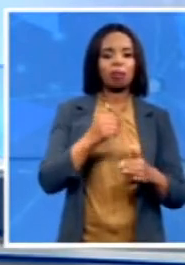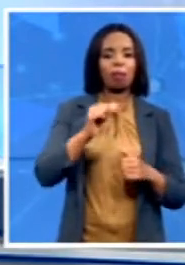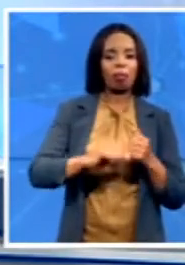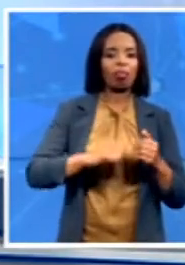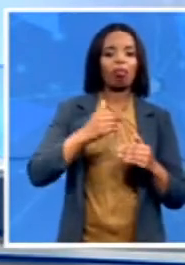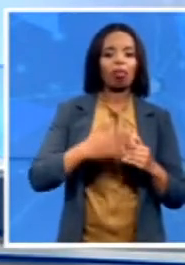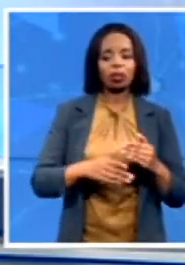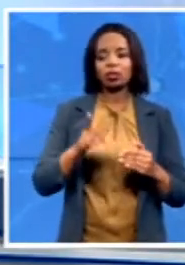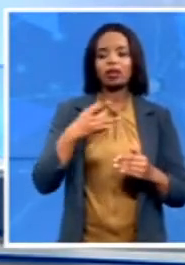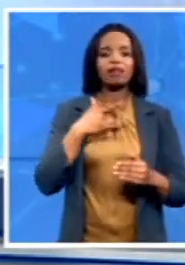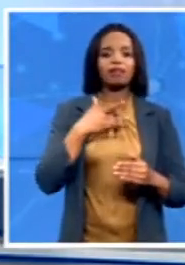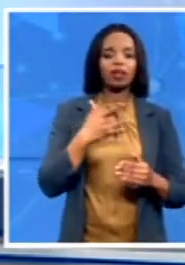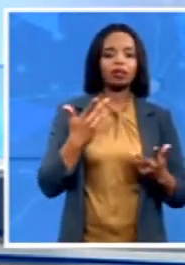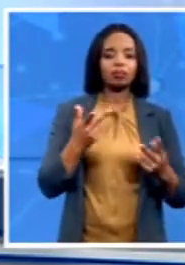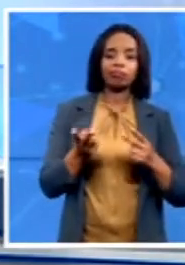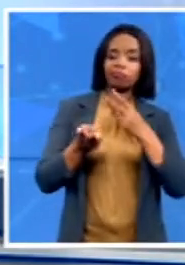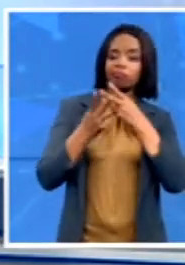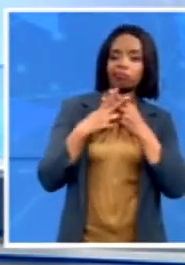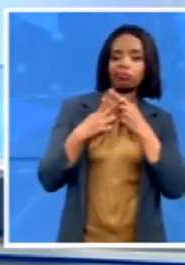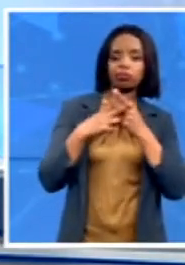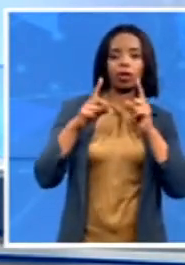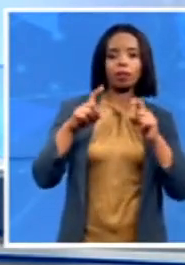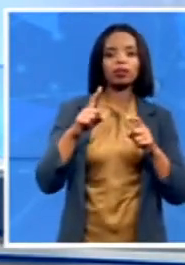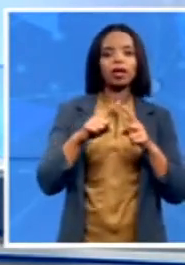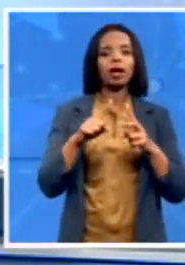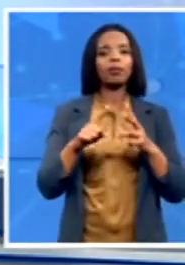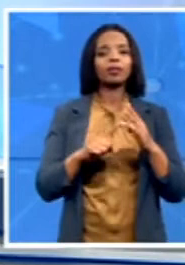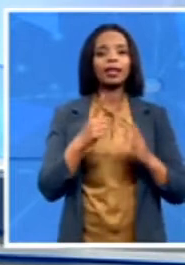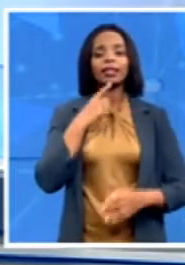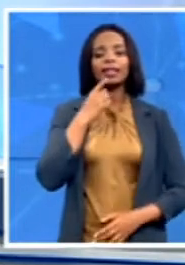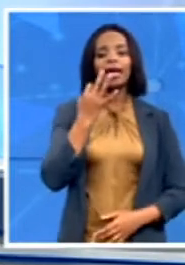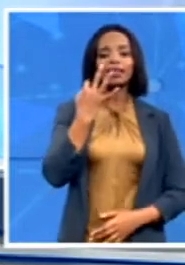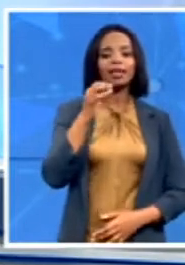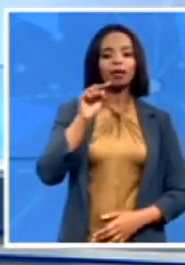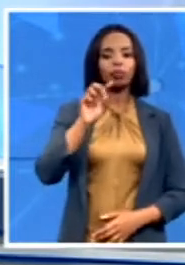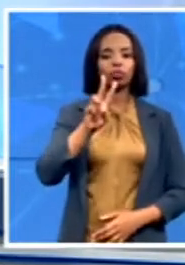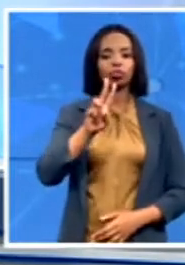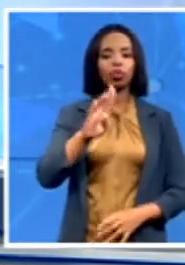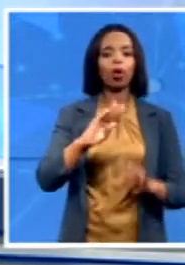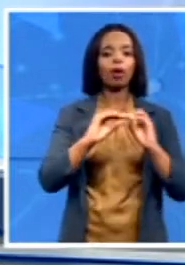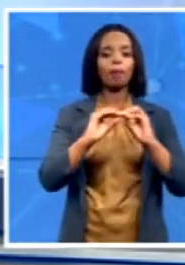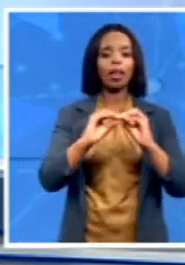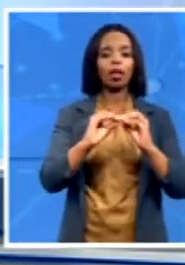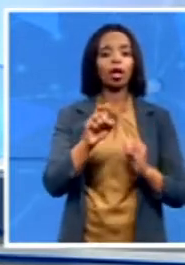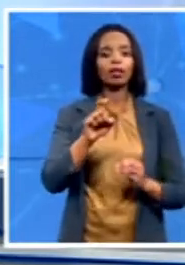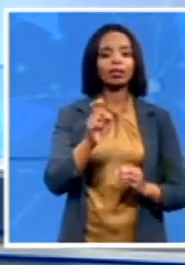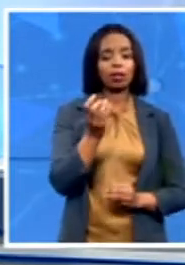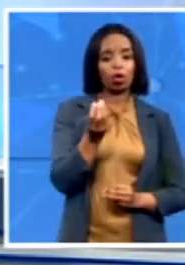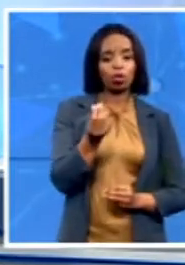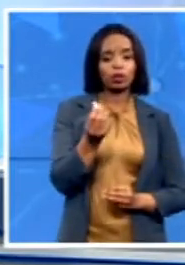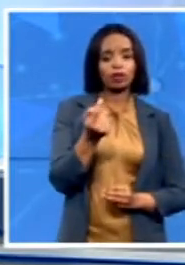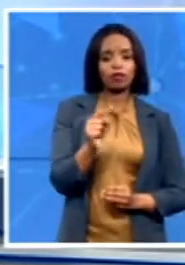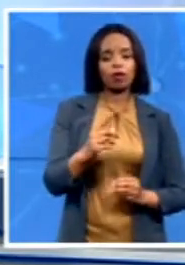Get Counted. He said 3.2 billion rand is what it will cost to carry out the census. The results will be released